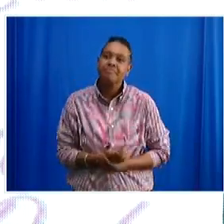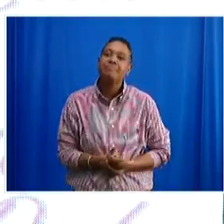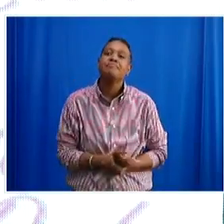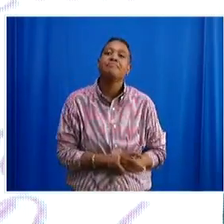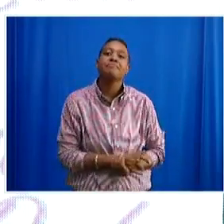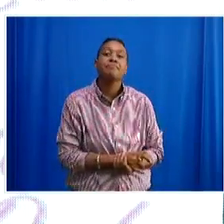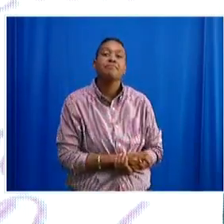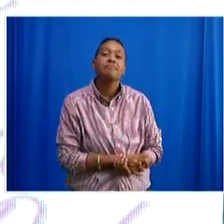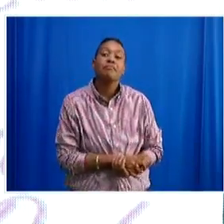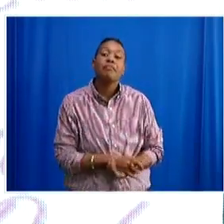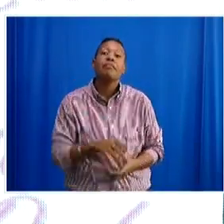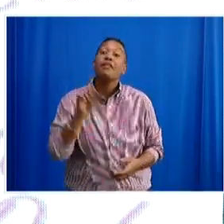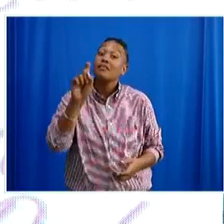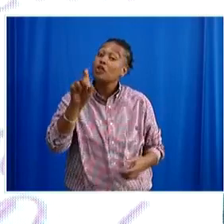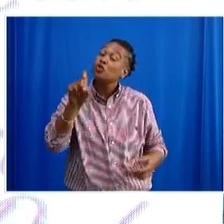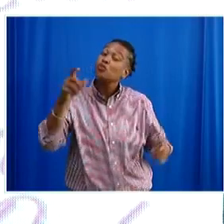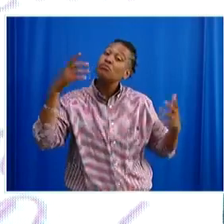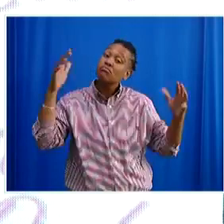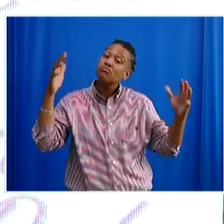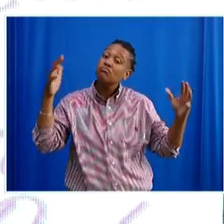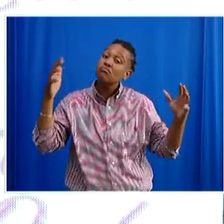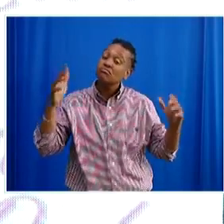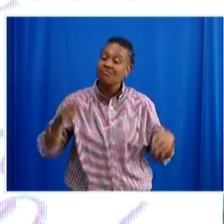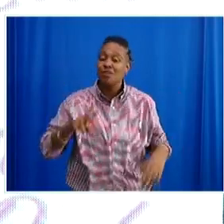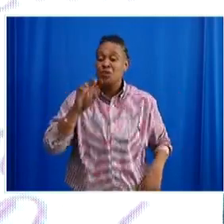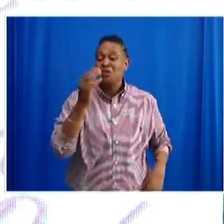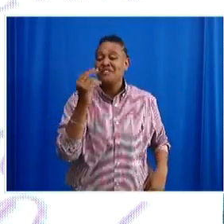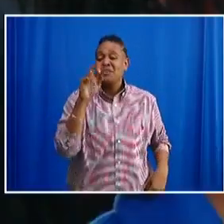And that deserves a round of applause.